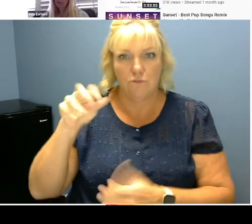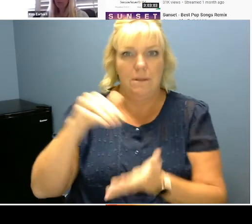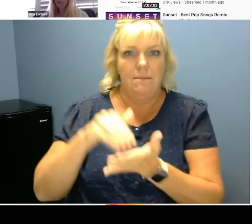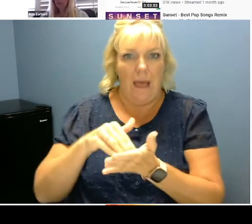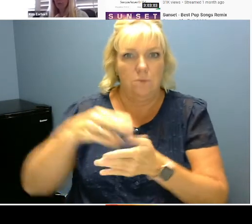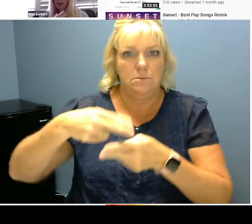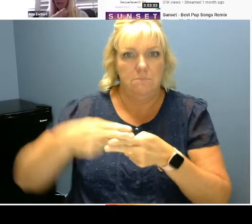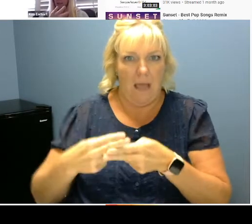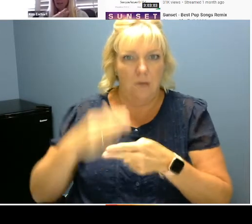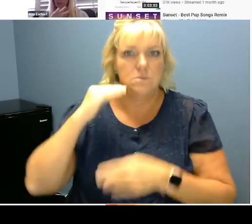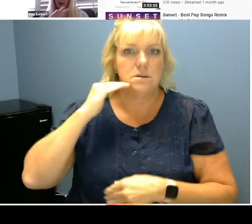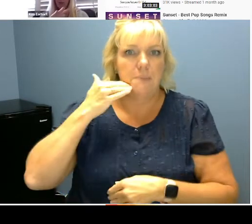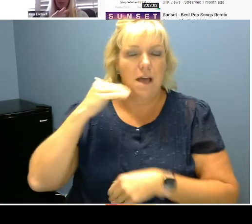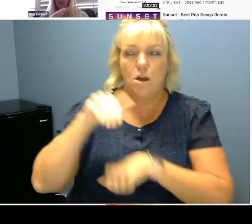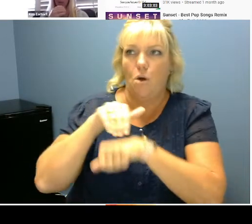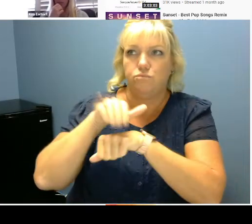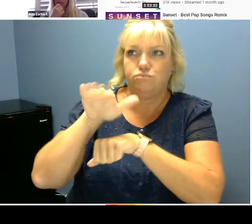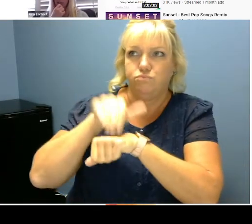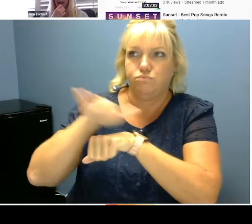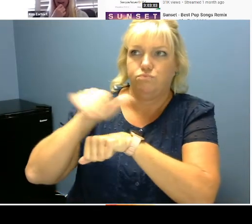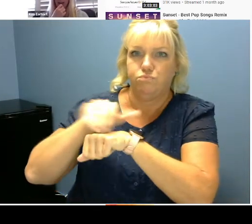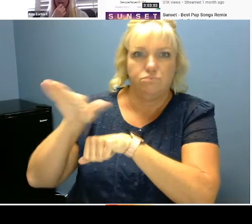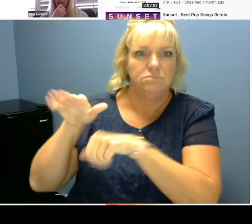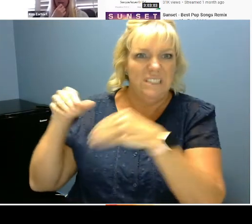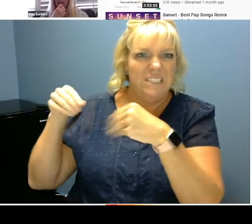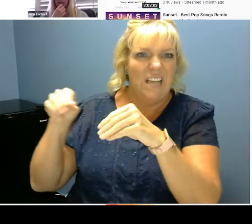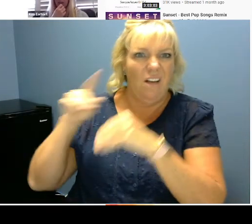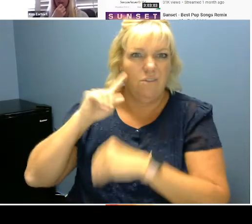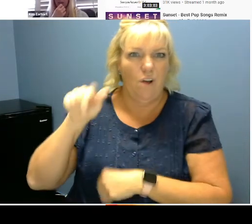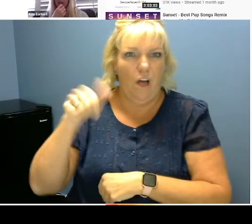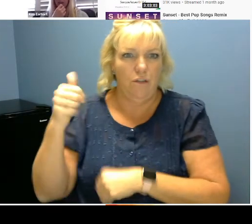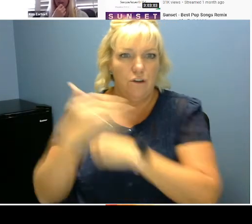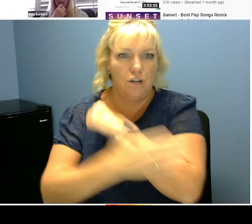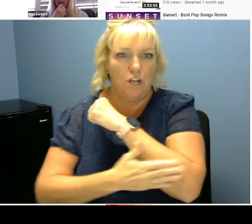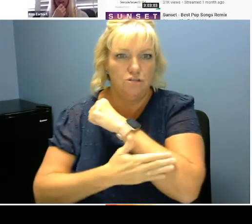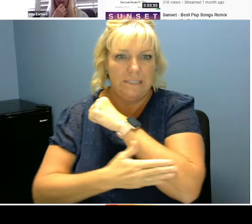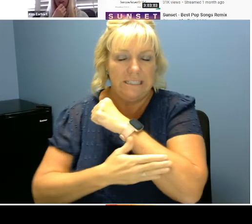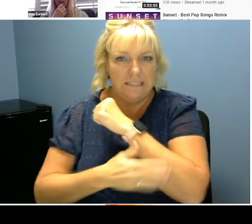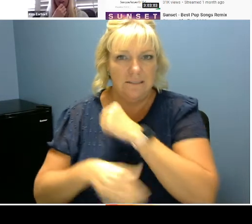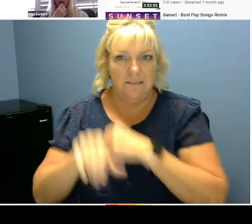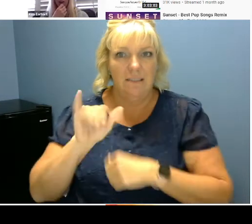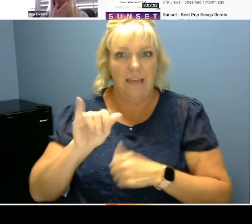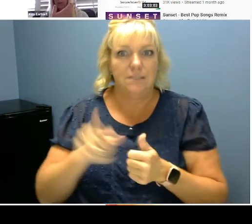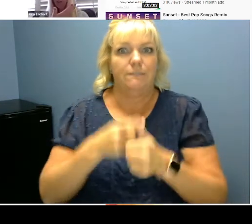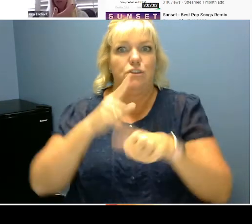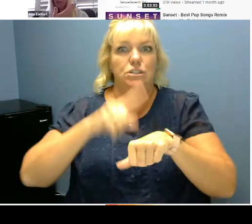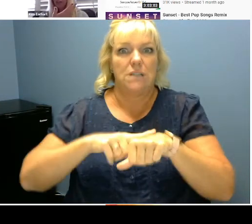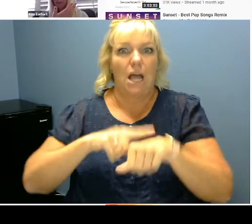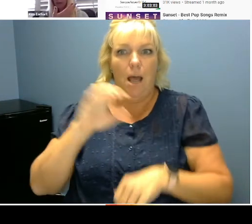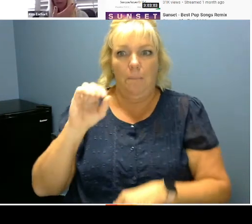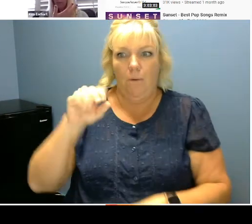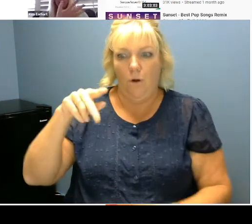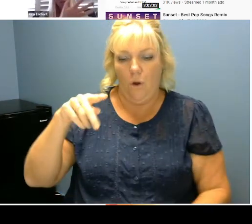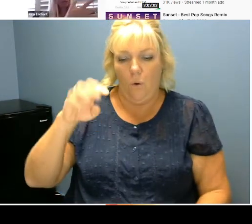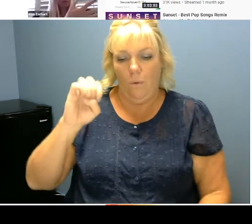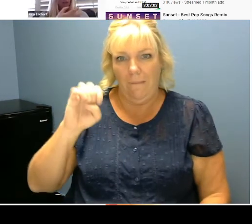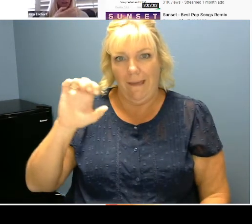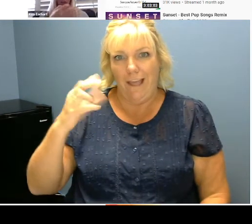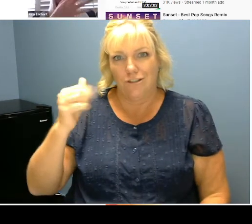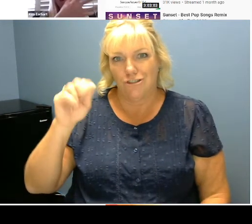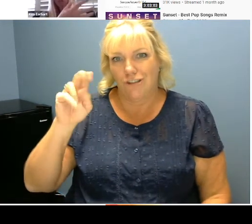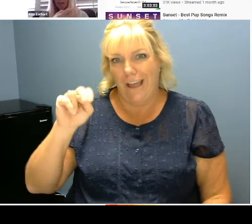exported, right? And that's about when that first attack happens by Opechancanough. Understandably, because